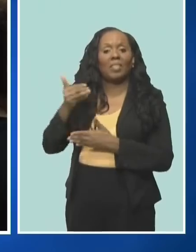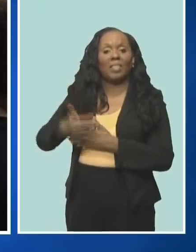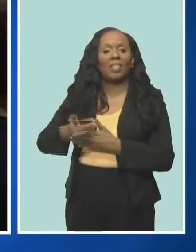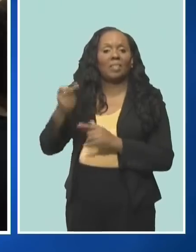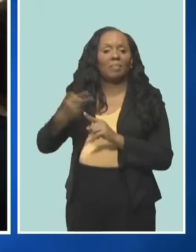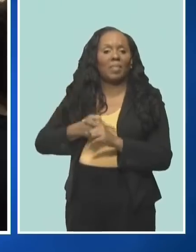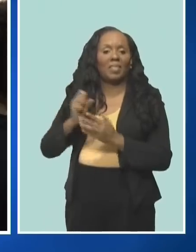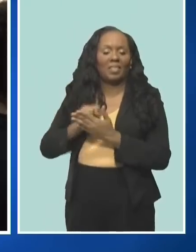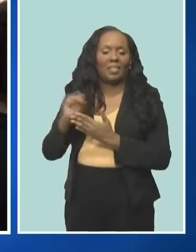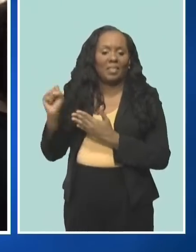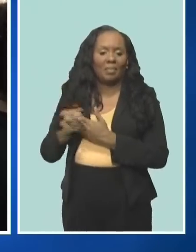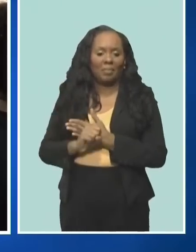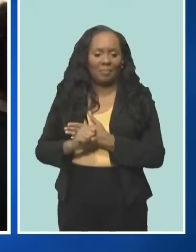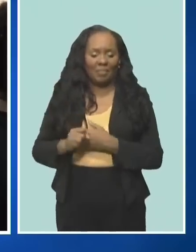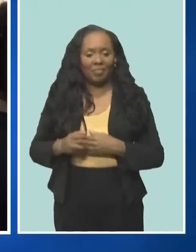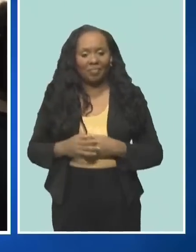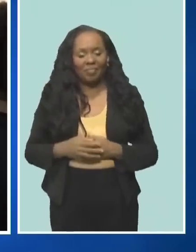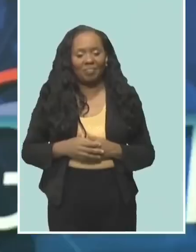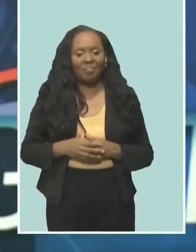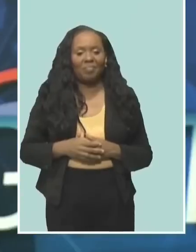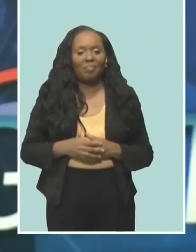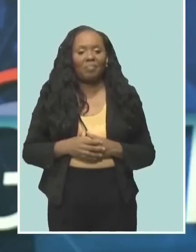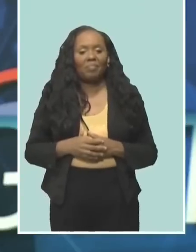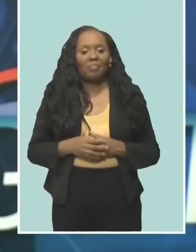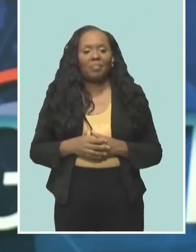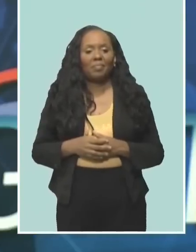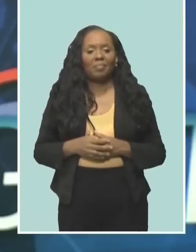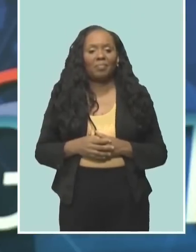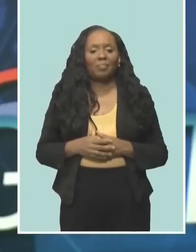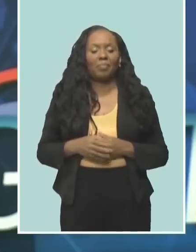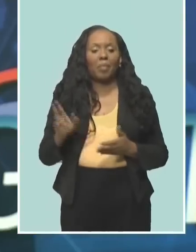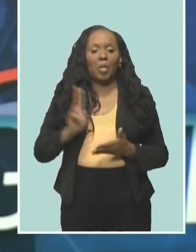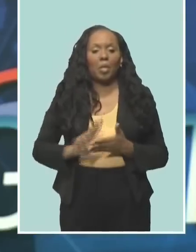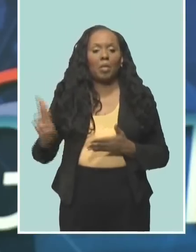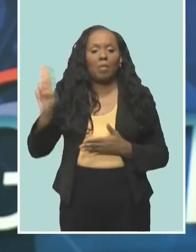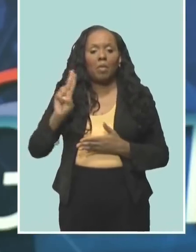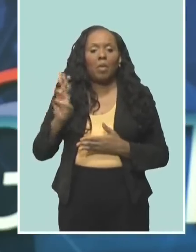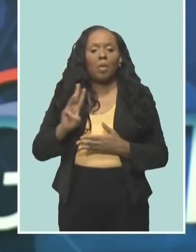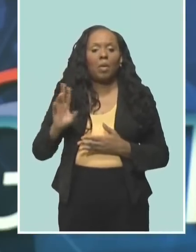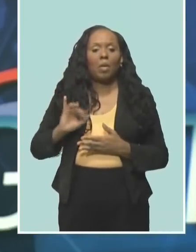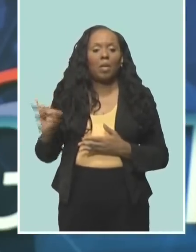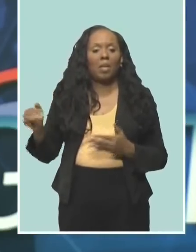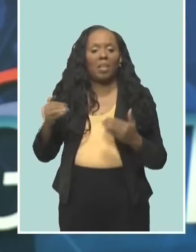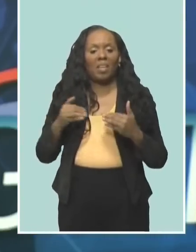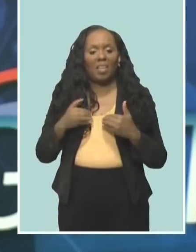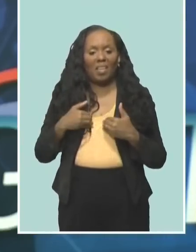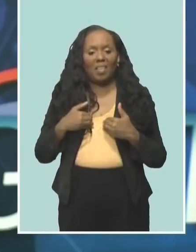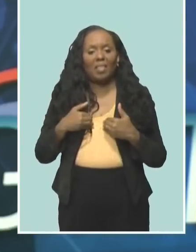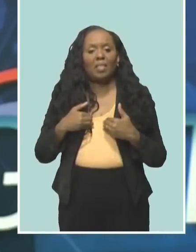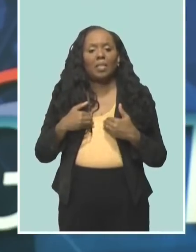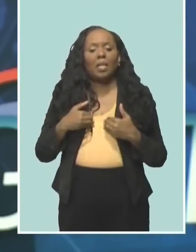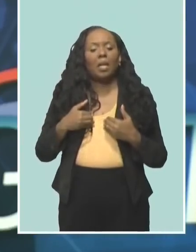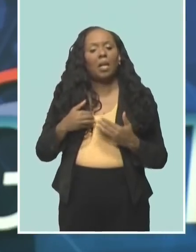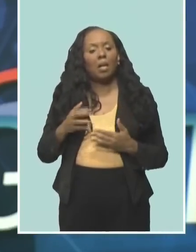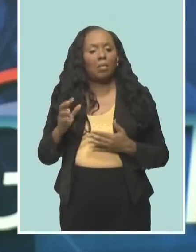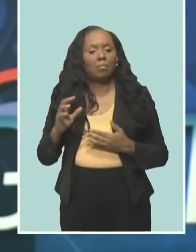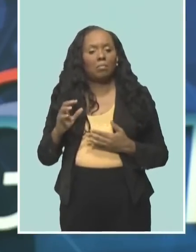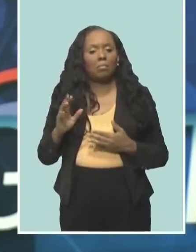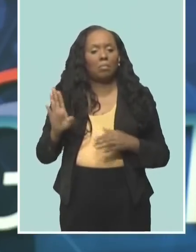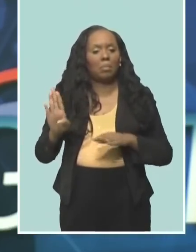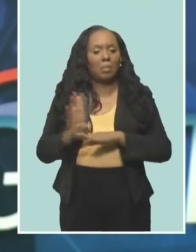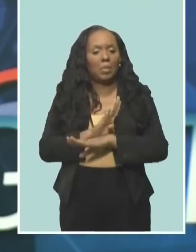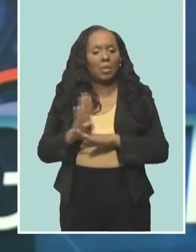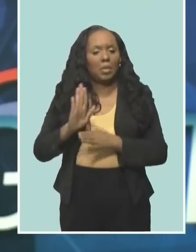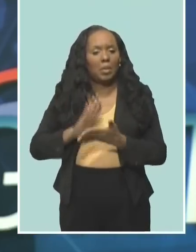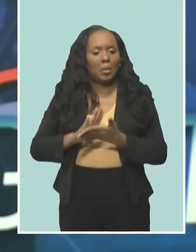Agard, CBC News. The University of the West Indies has launched a first-of-its-kind graduate business school.